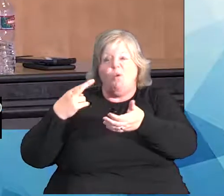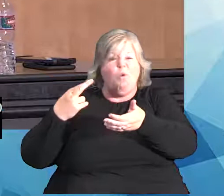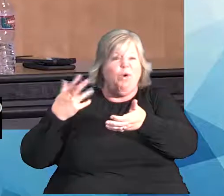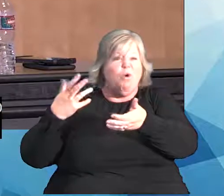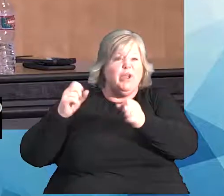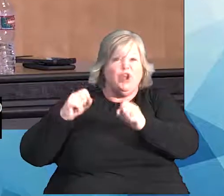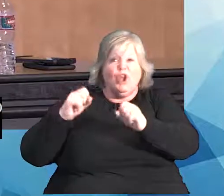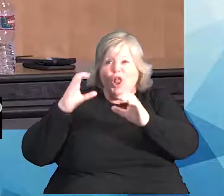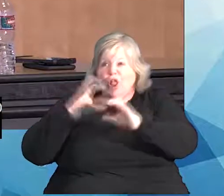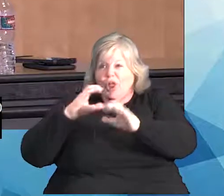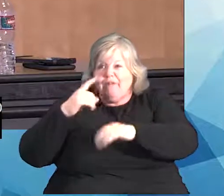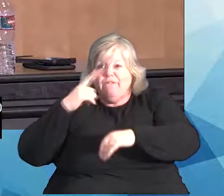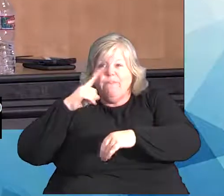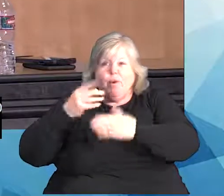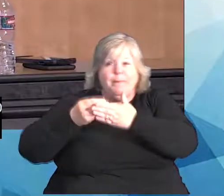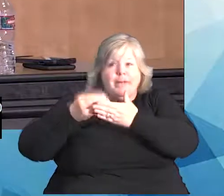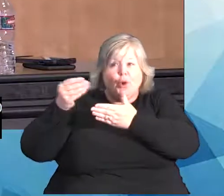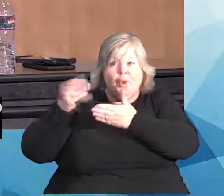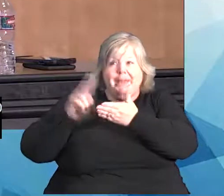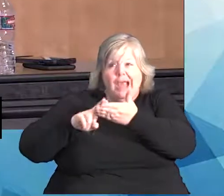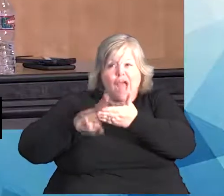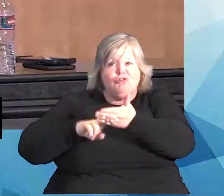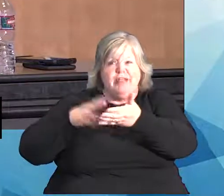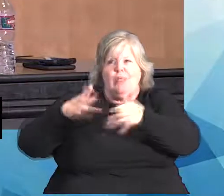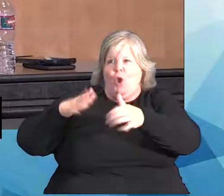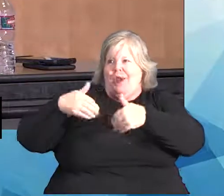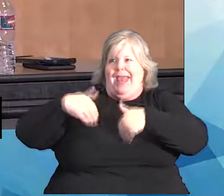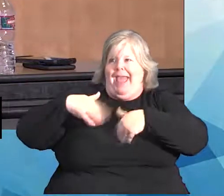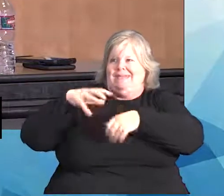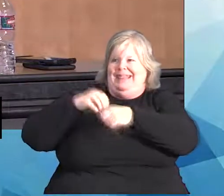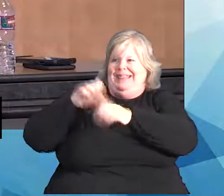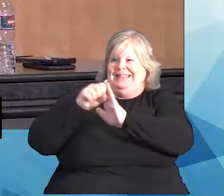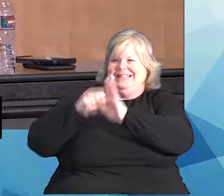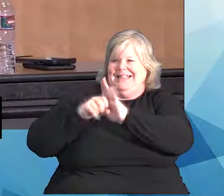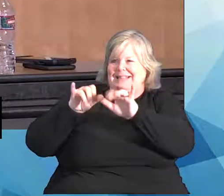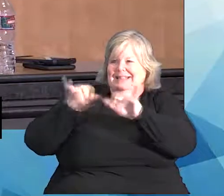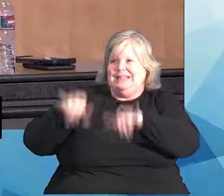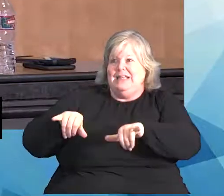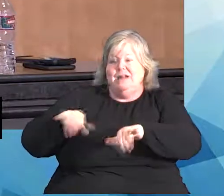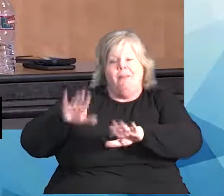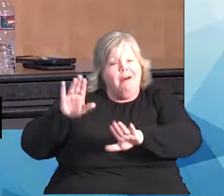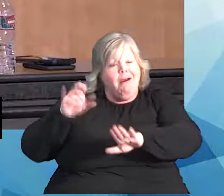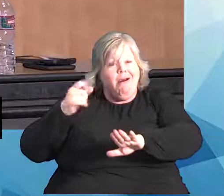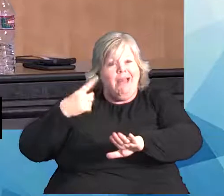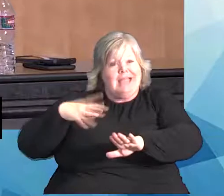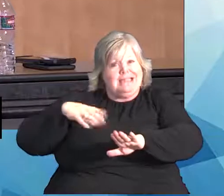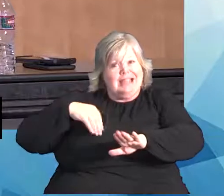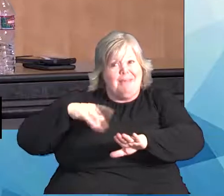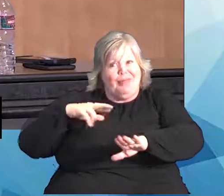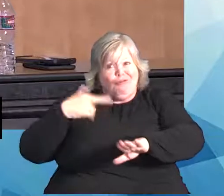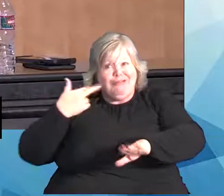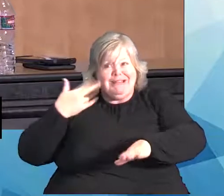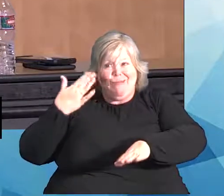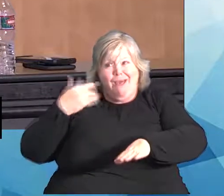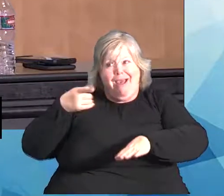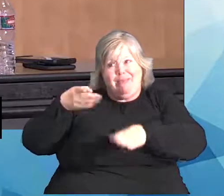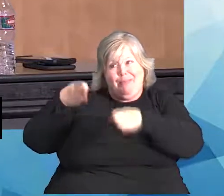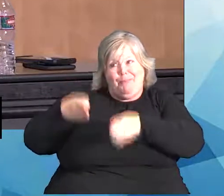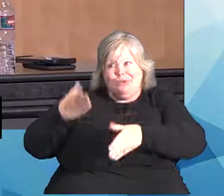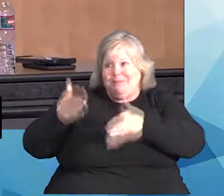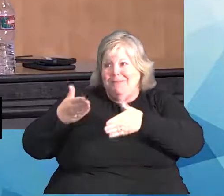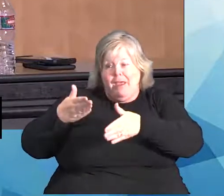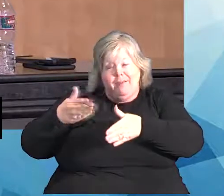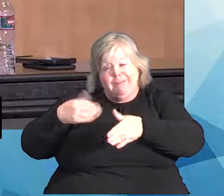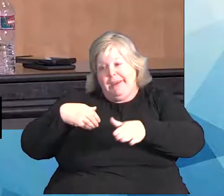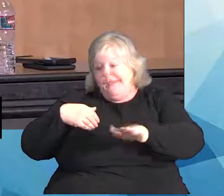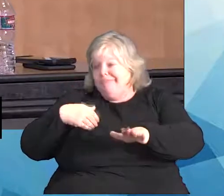for a procurement contract that already exists in the system? Of course, taking the risk that that individual may not know anything about our